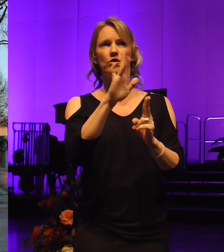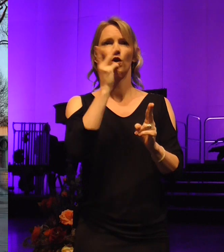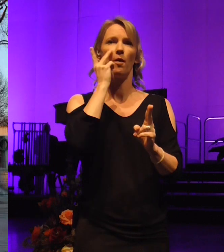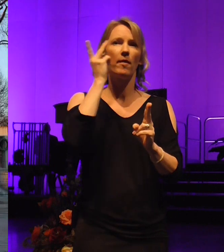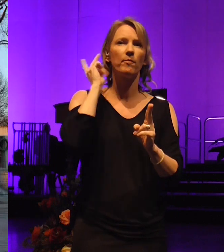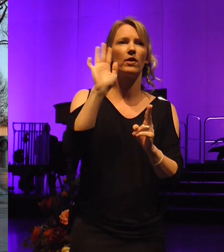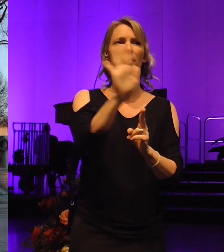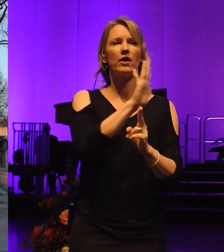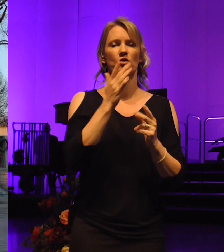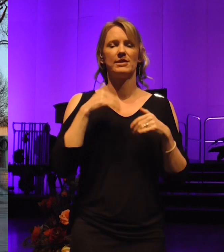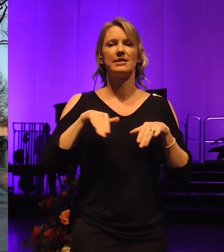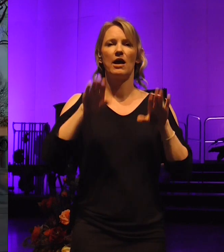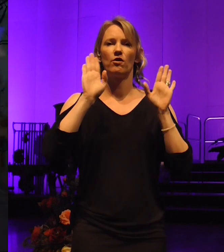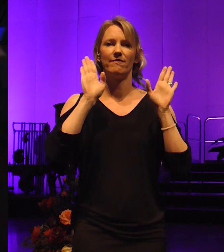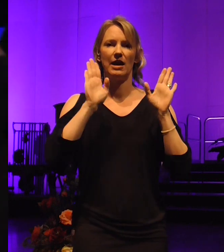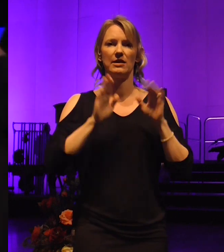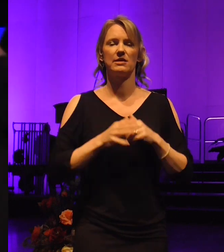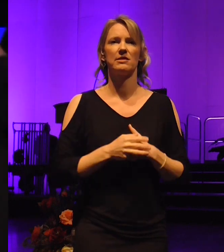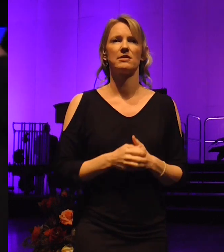sacrifice.